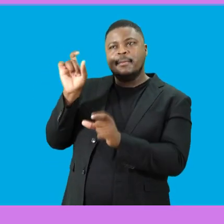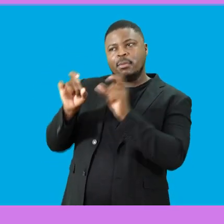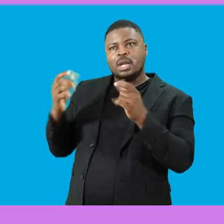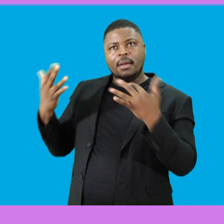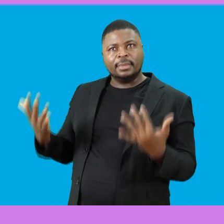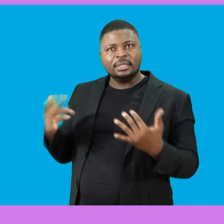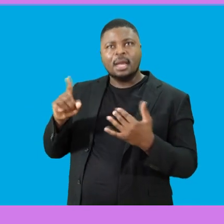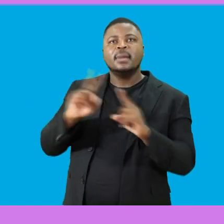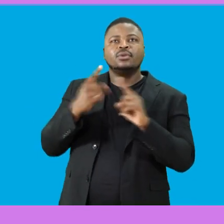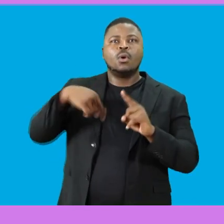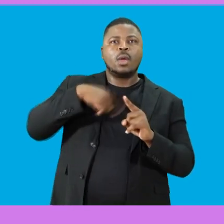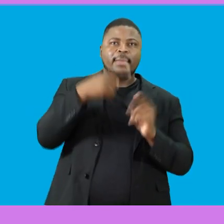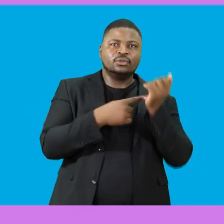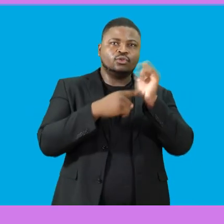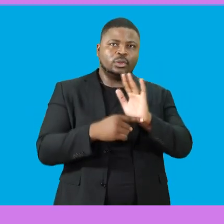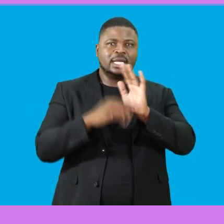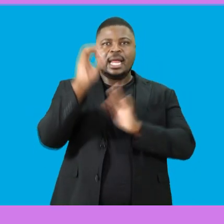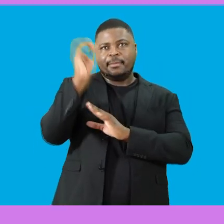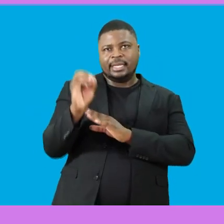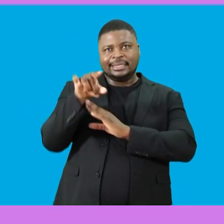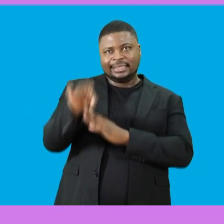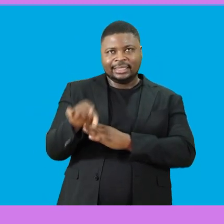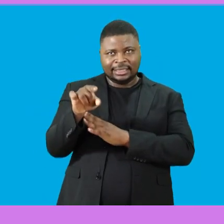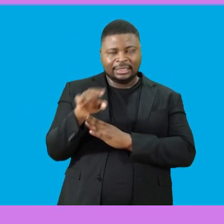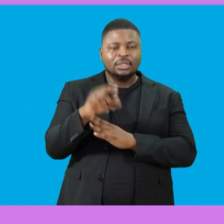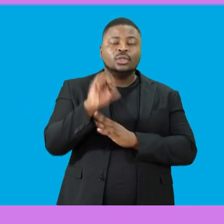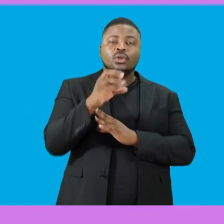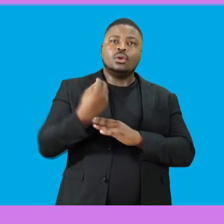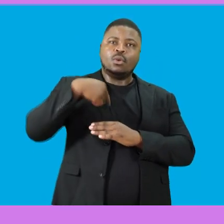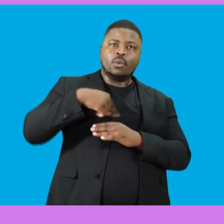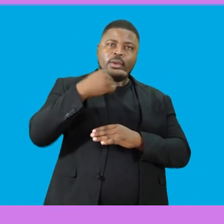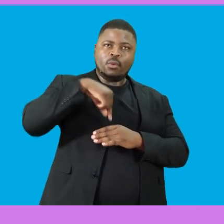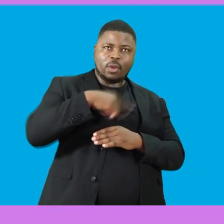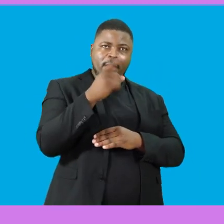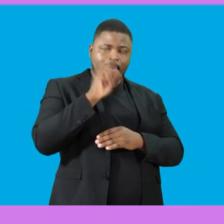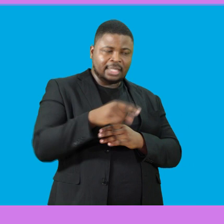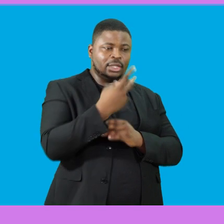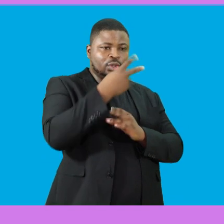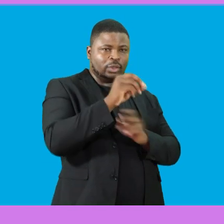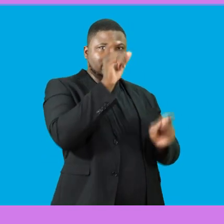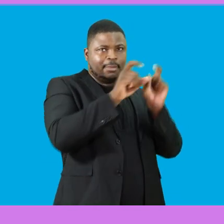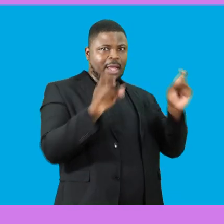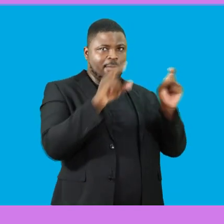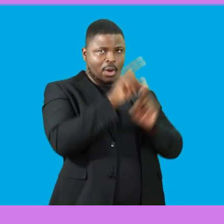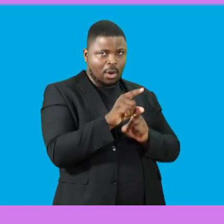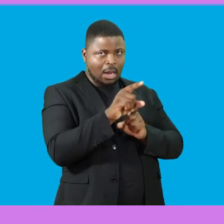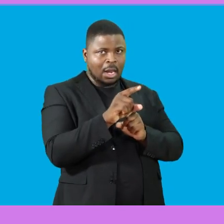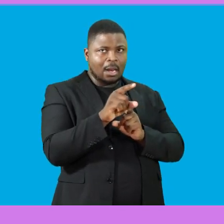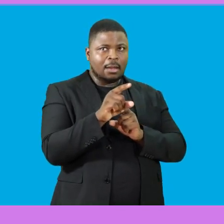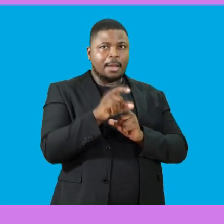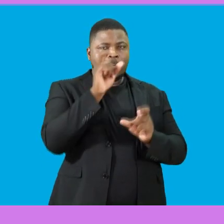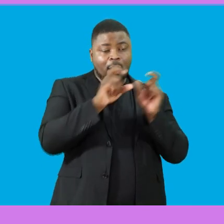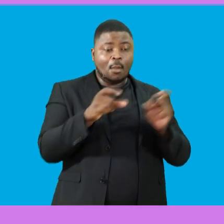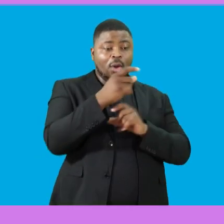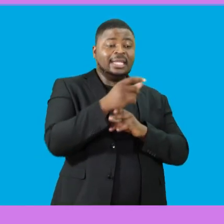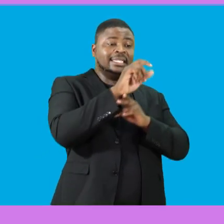had to express it as a percentage. So it means we're going to say 20 people in bus number 2 divided by the